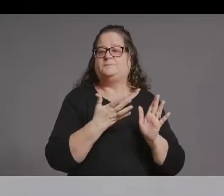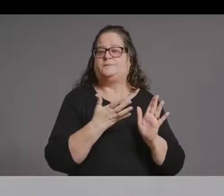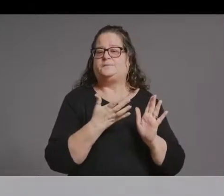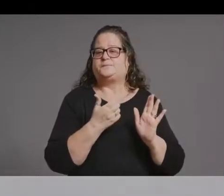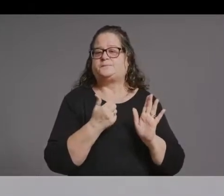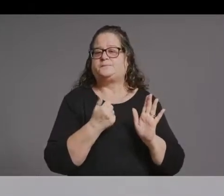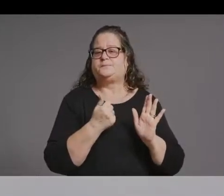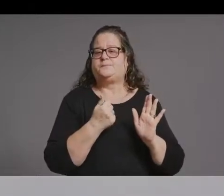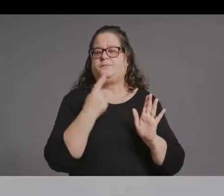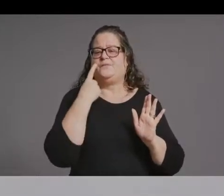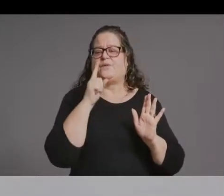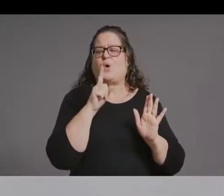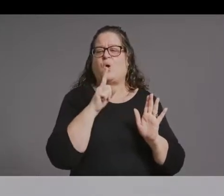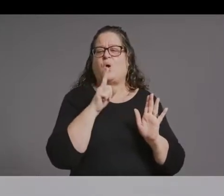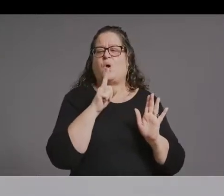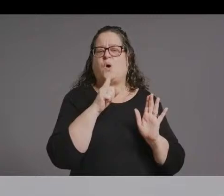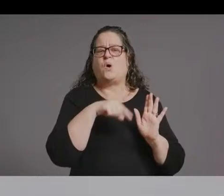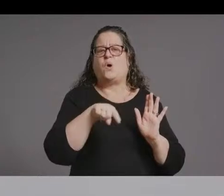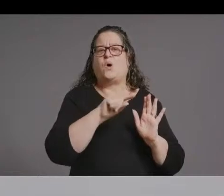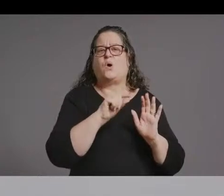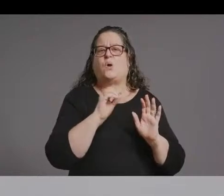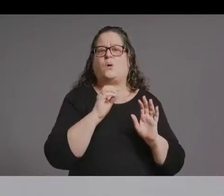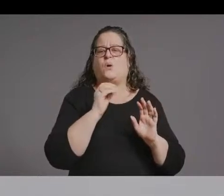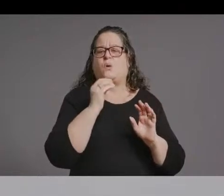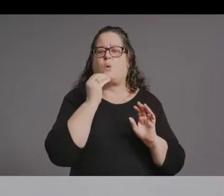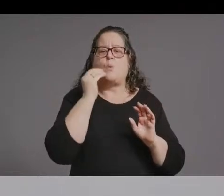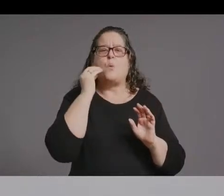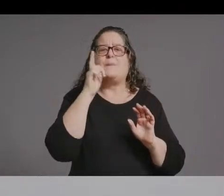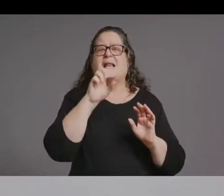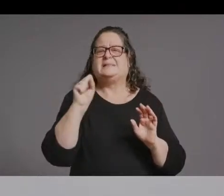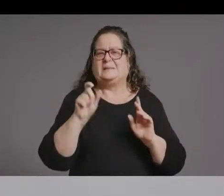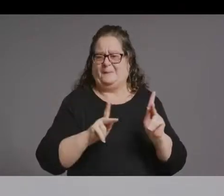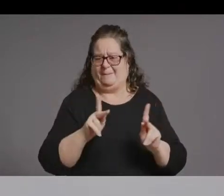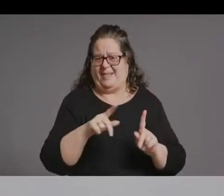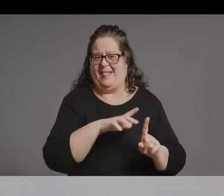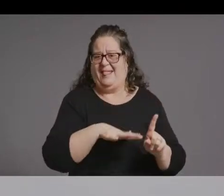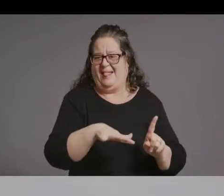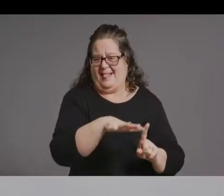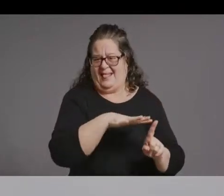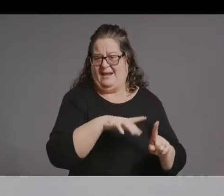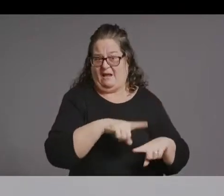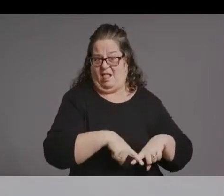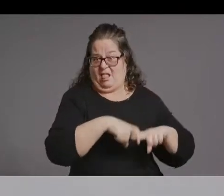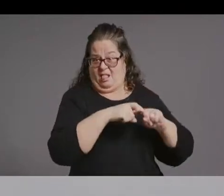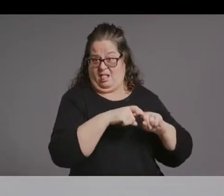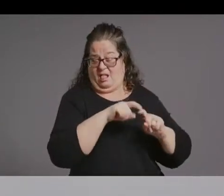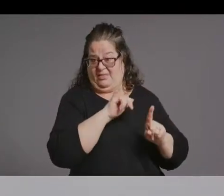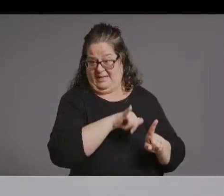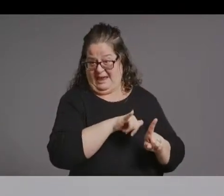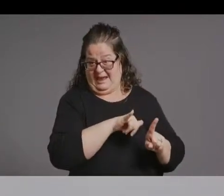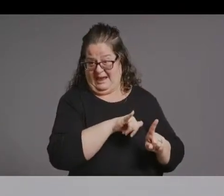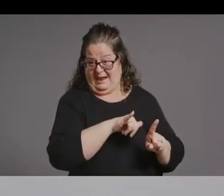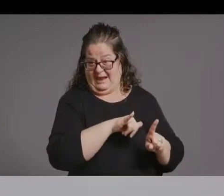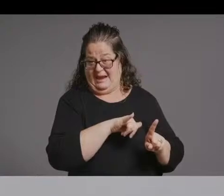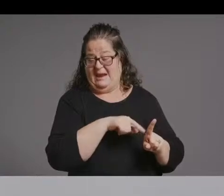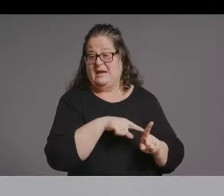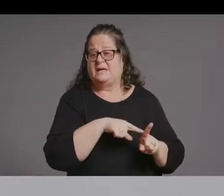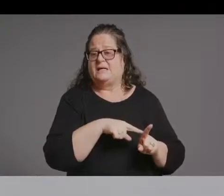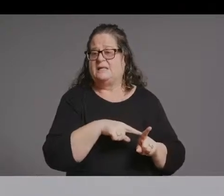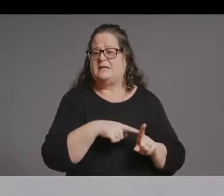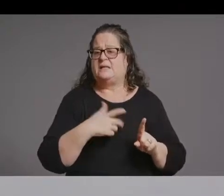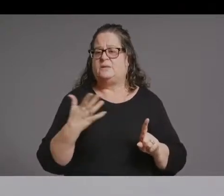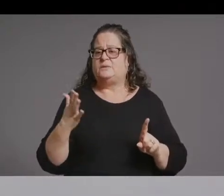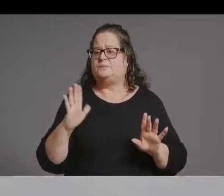homeless populations, for example. We're hoping it's not going to be very long. You know, what we would hope is